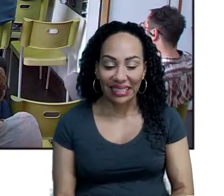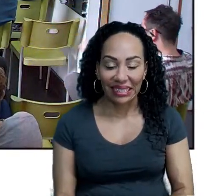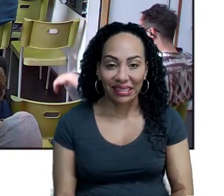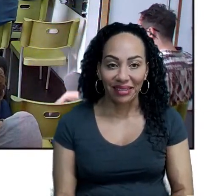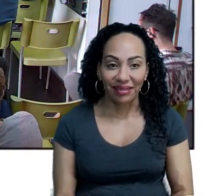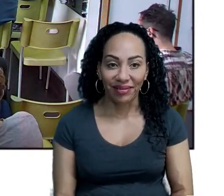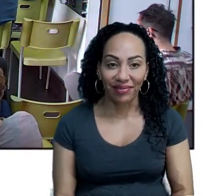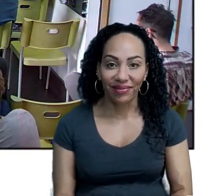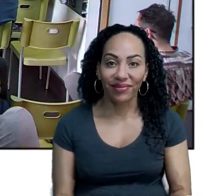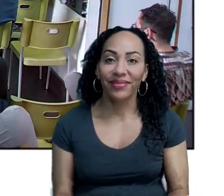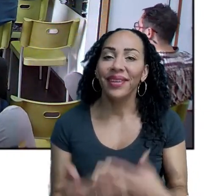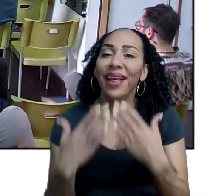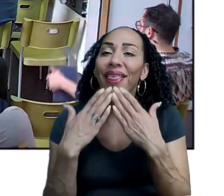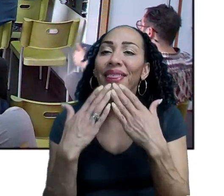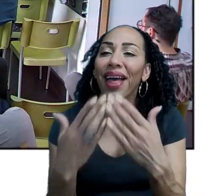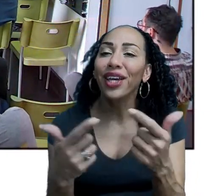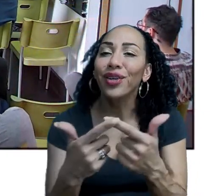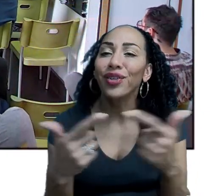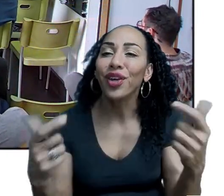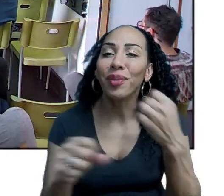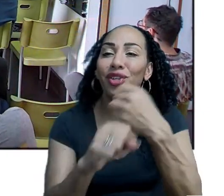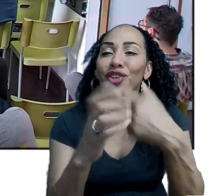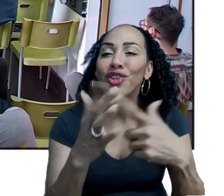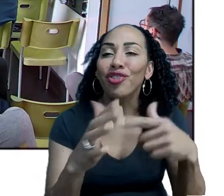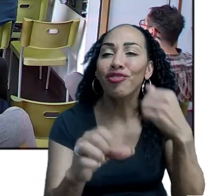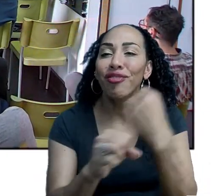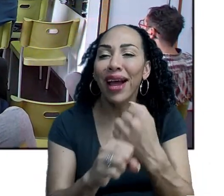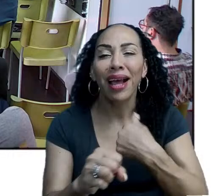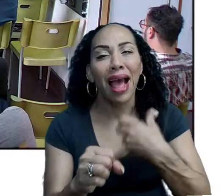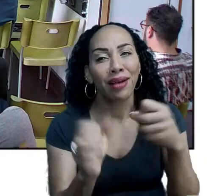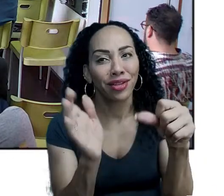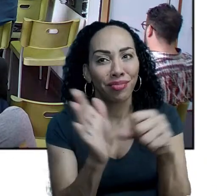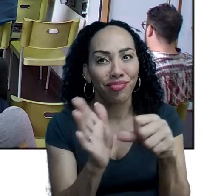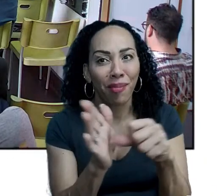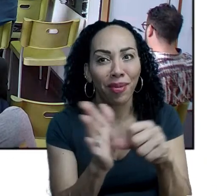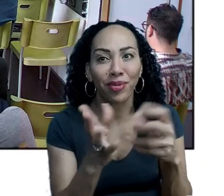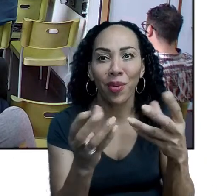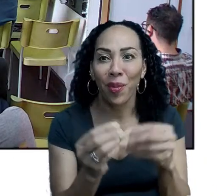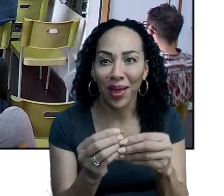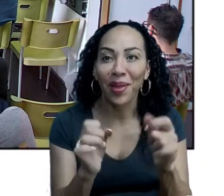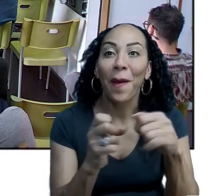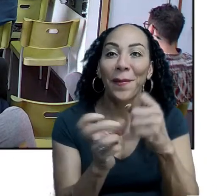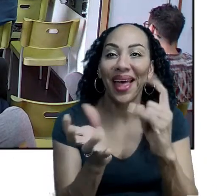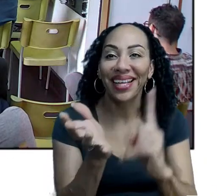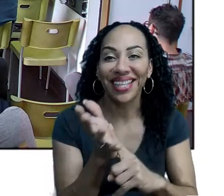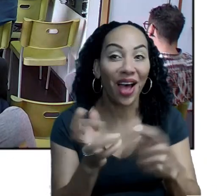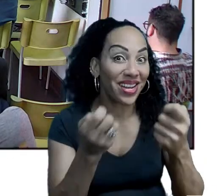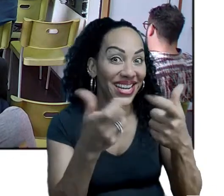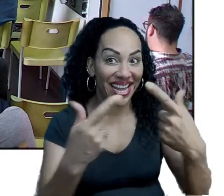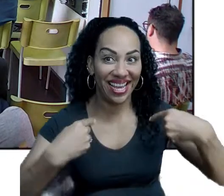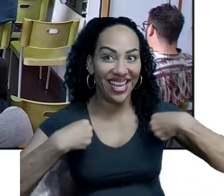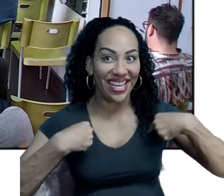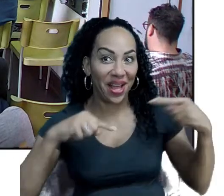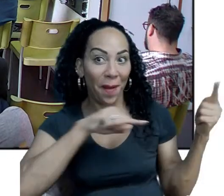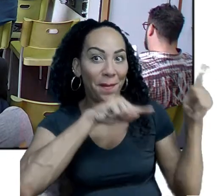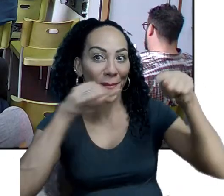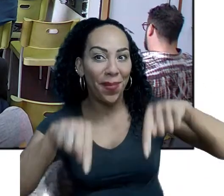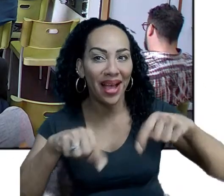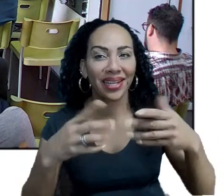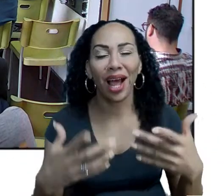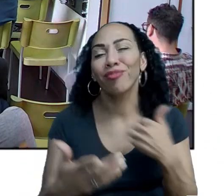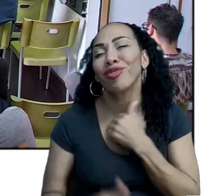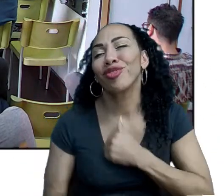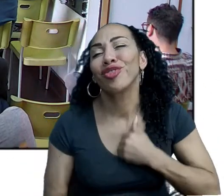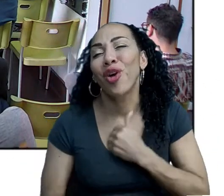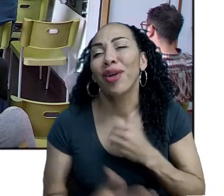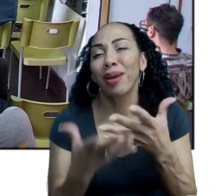Thank you very much, Greg. And apologies for the technical issues we've been having with BSL. I think Nikki's back with us now, but sorry that she wasn't there for a